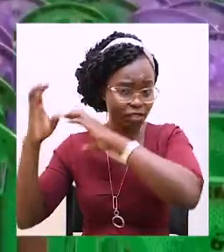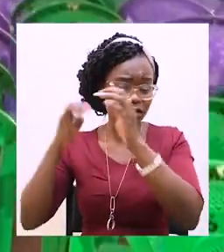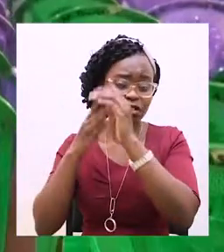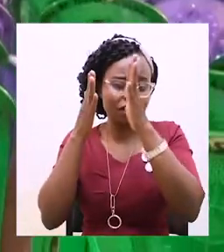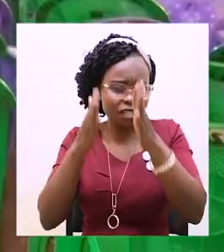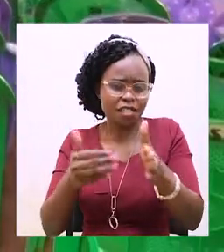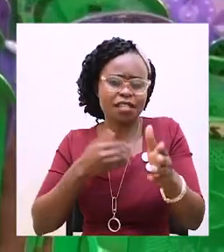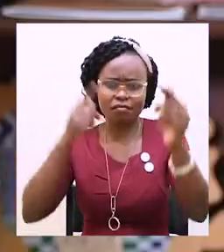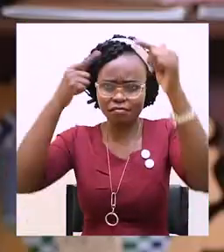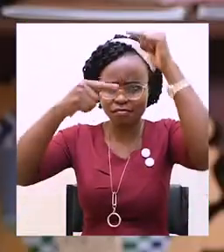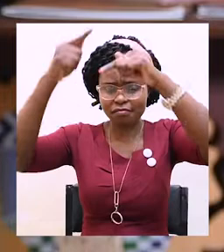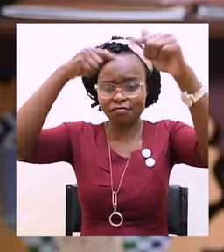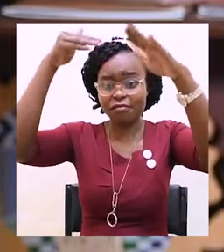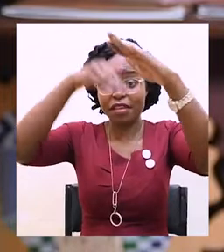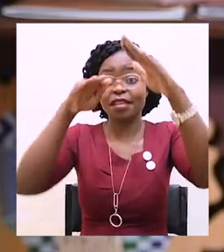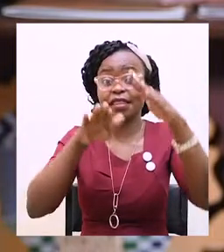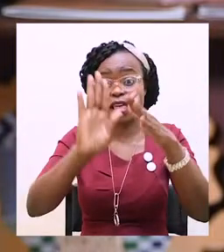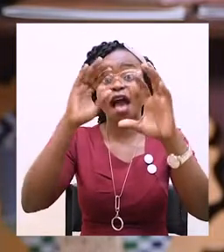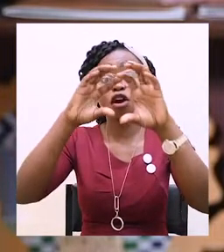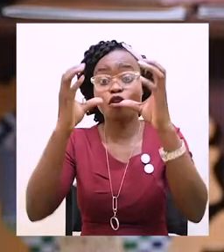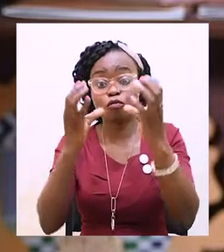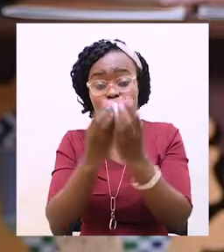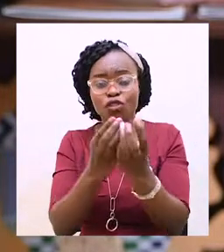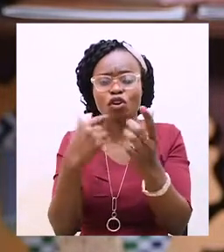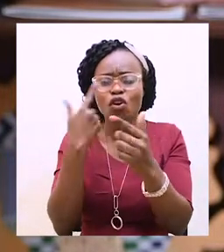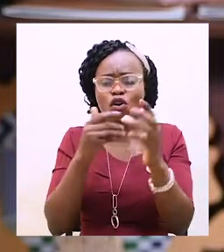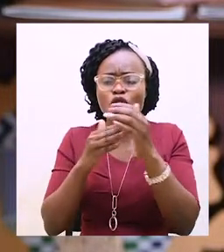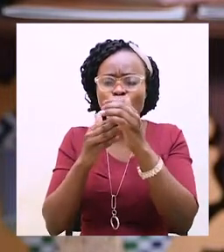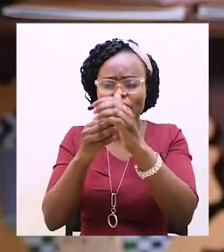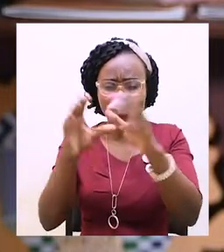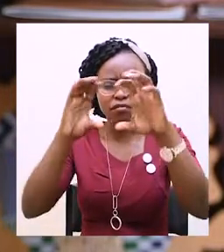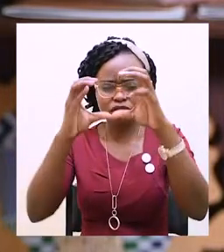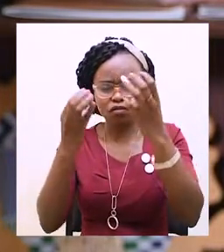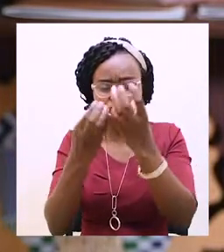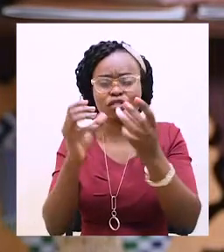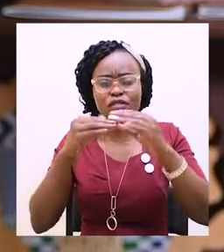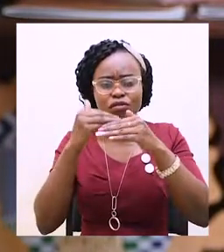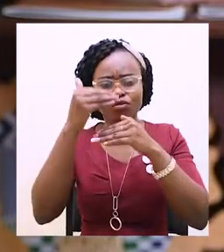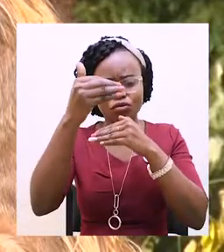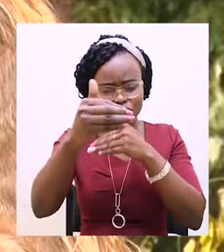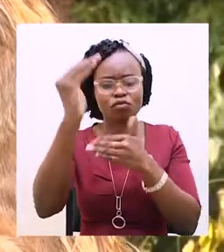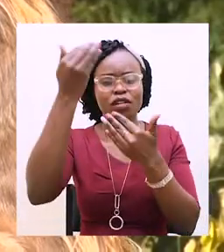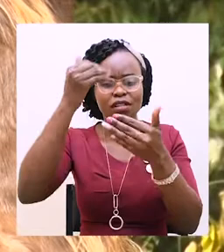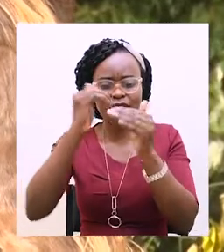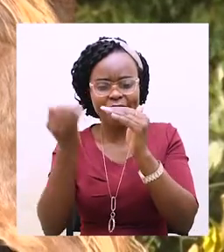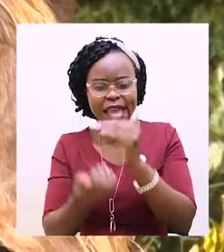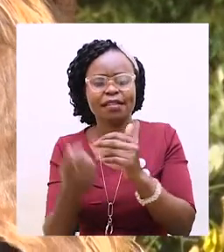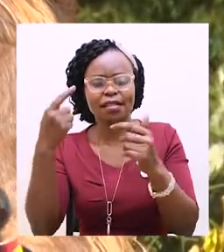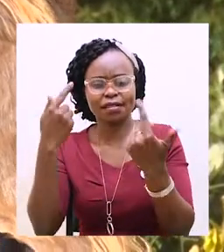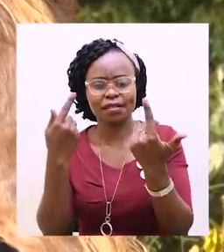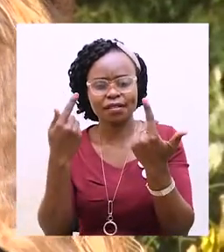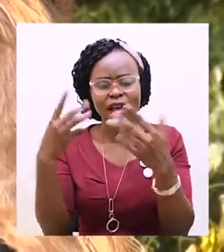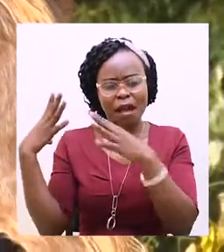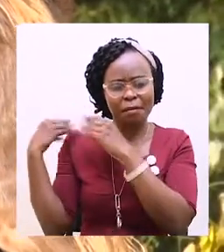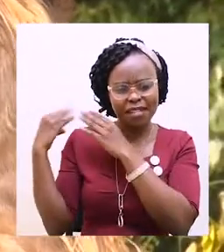the champions in their communities, who are leading communities towards ending harmful cultural practices,